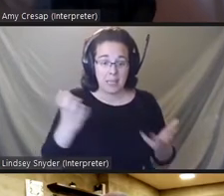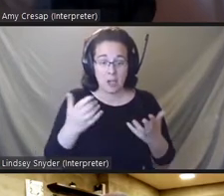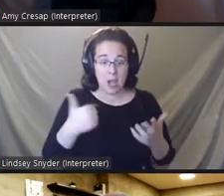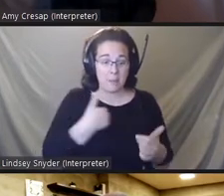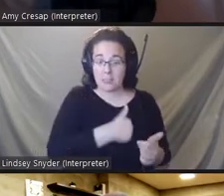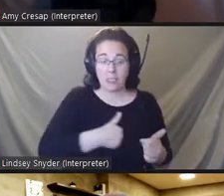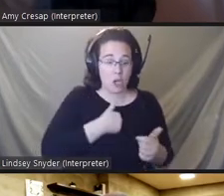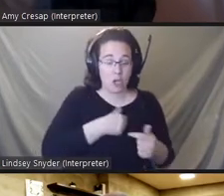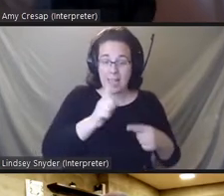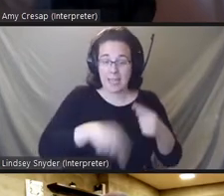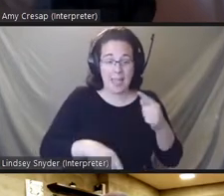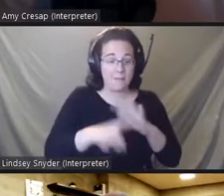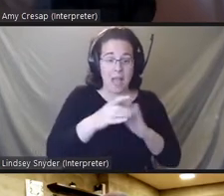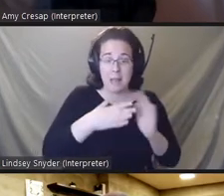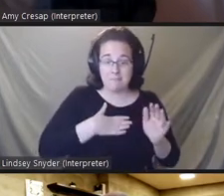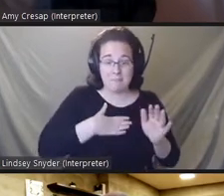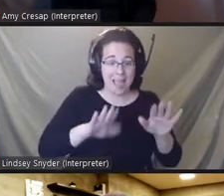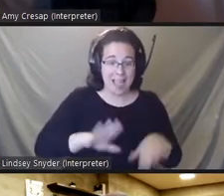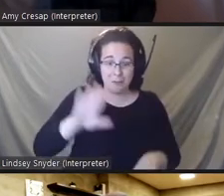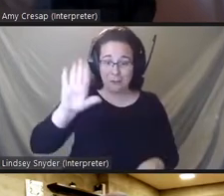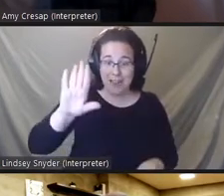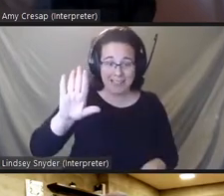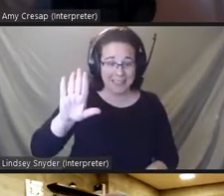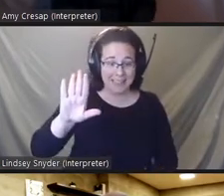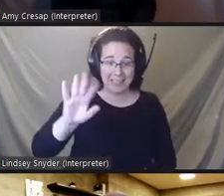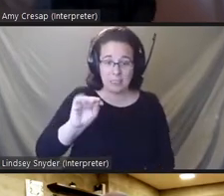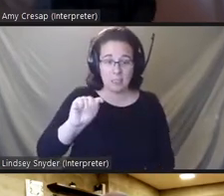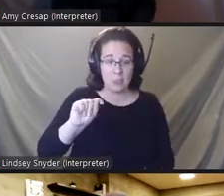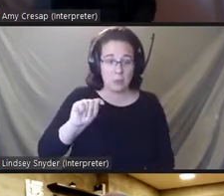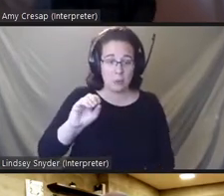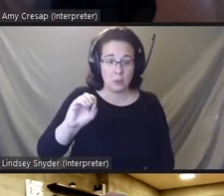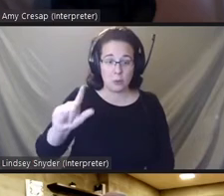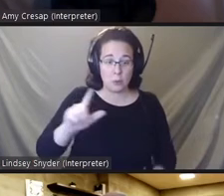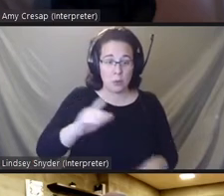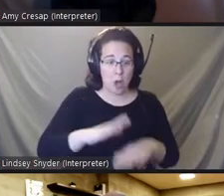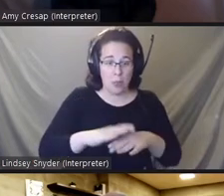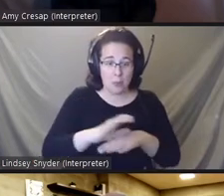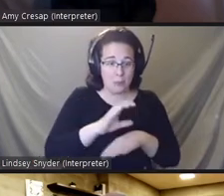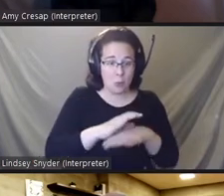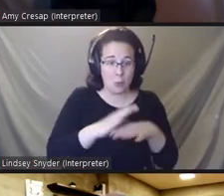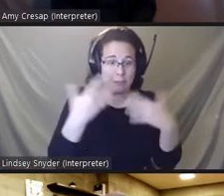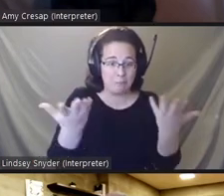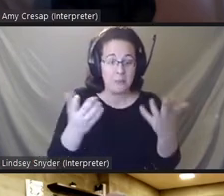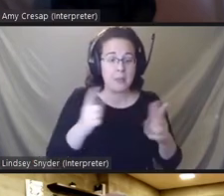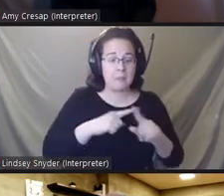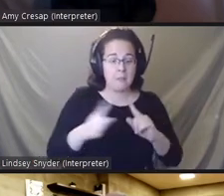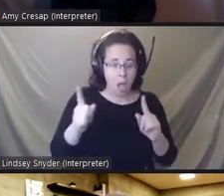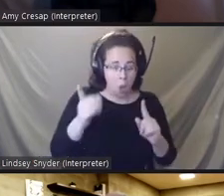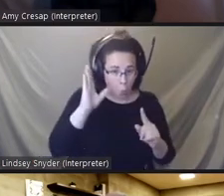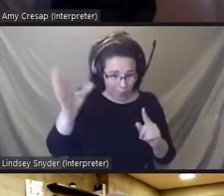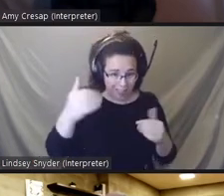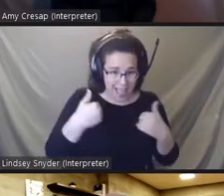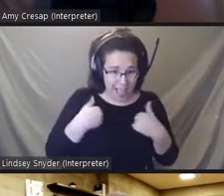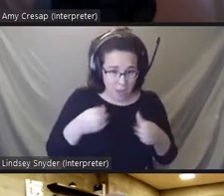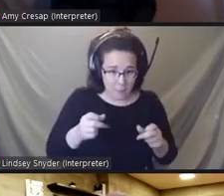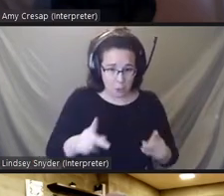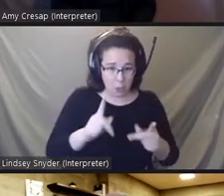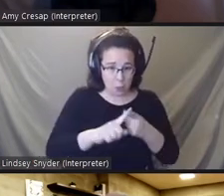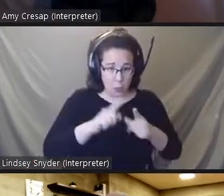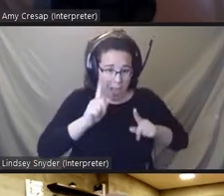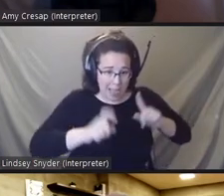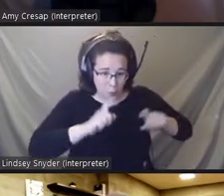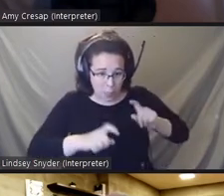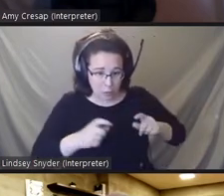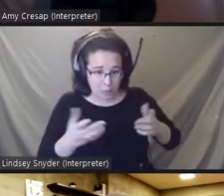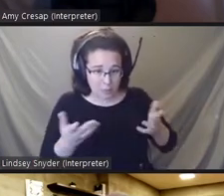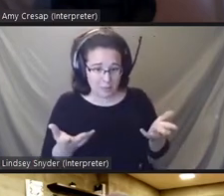find my hand raising function here on my computer. But will we have an opportunity to ask